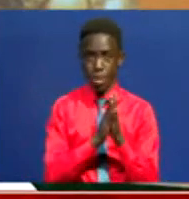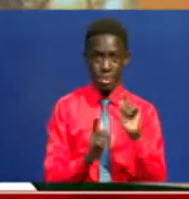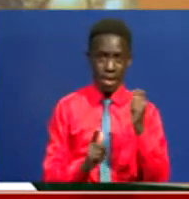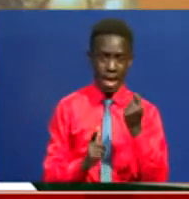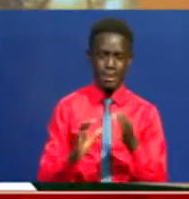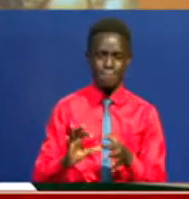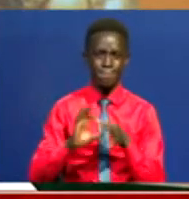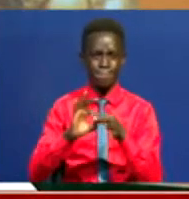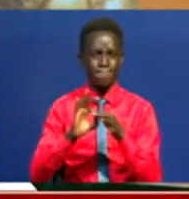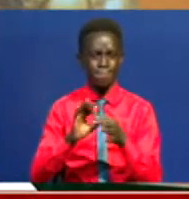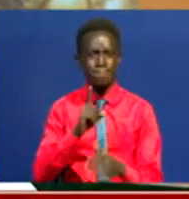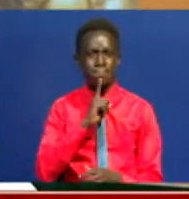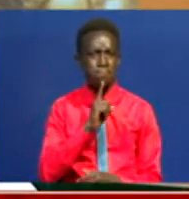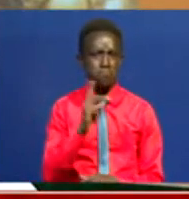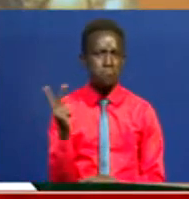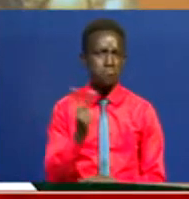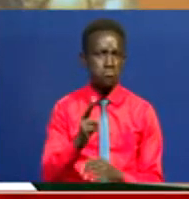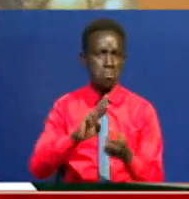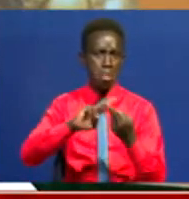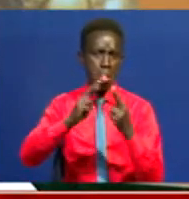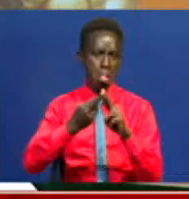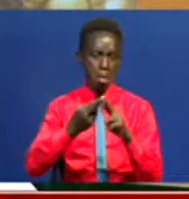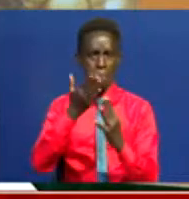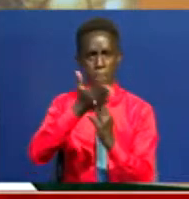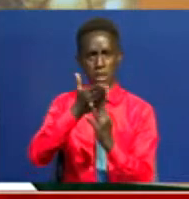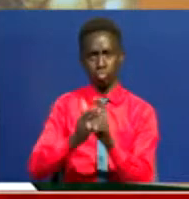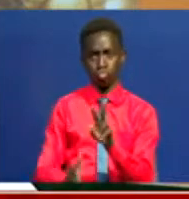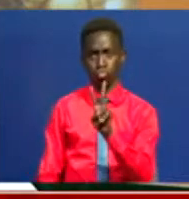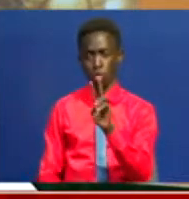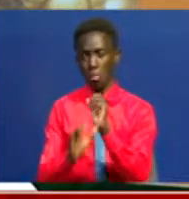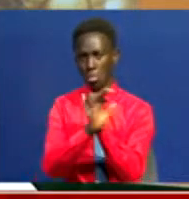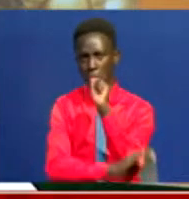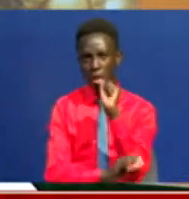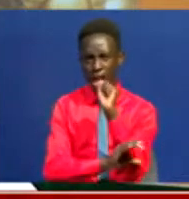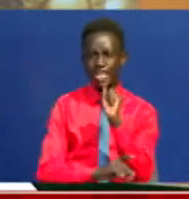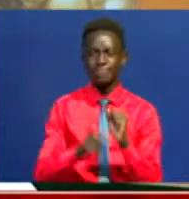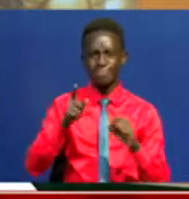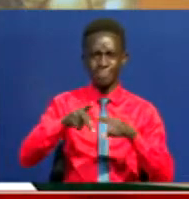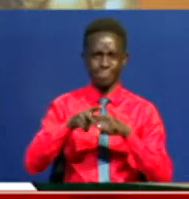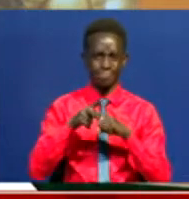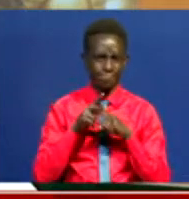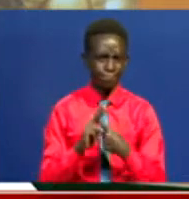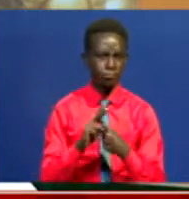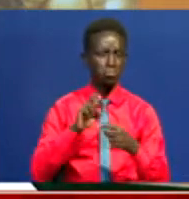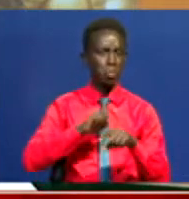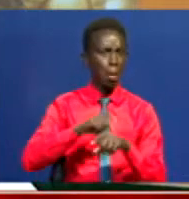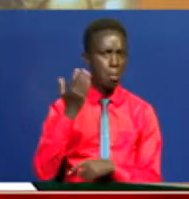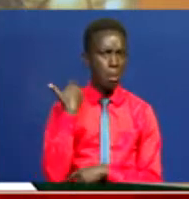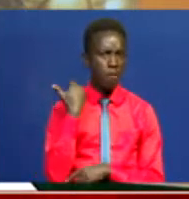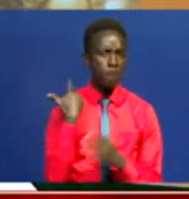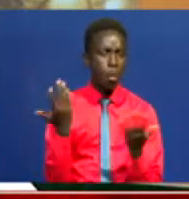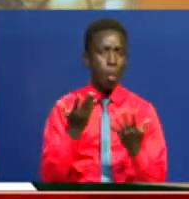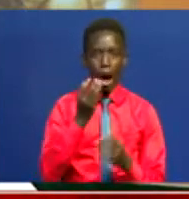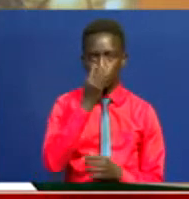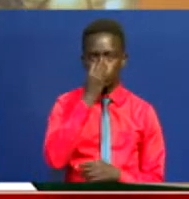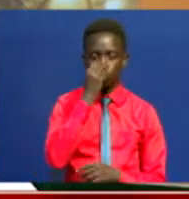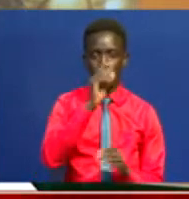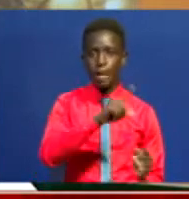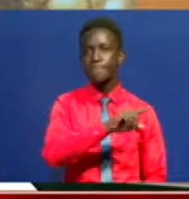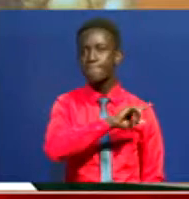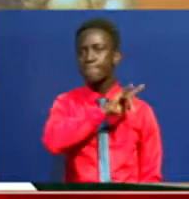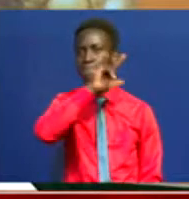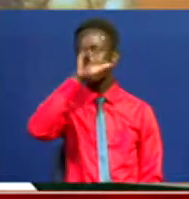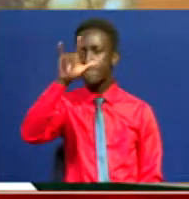cordial relationship between the two nations was further cemented during President William Ruto's visit to the